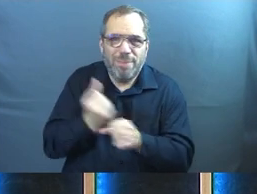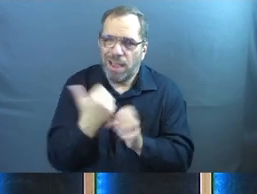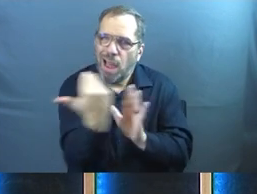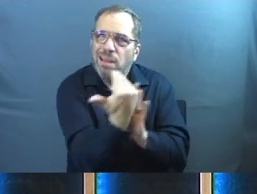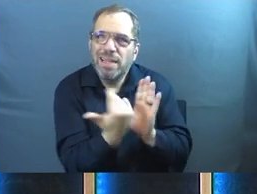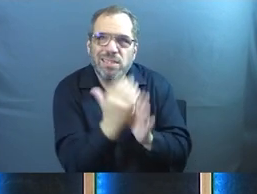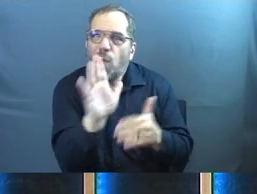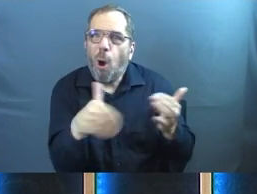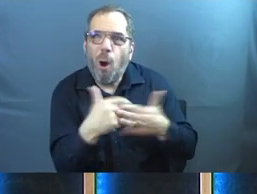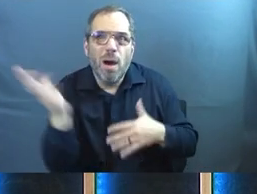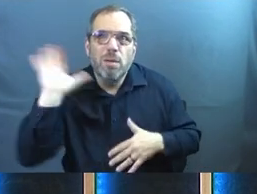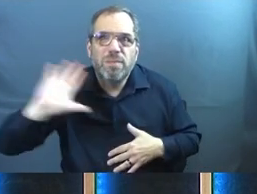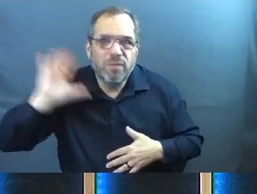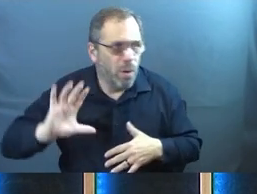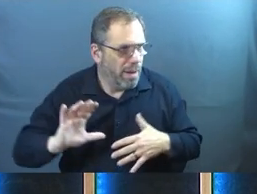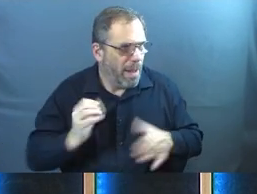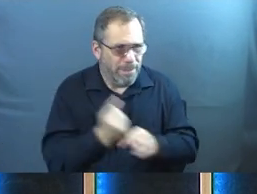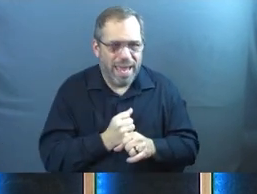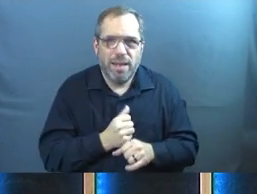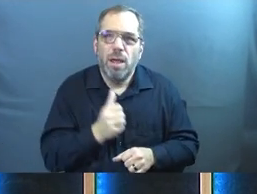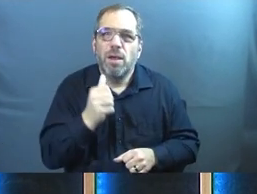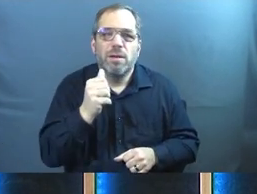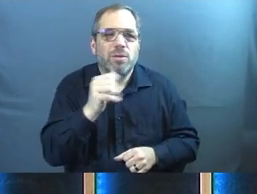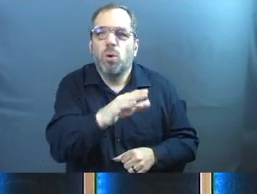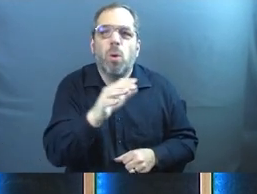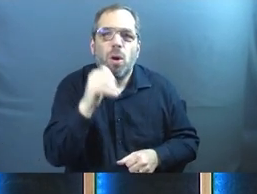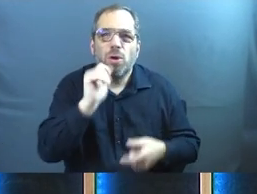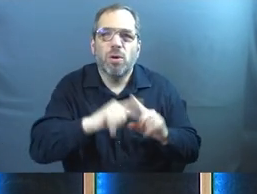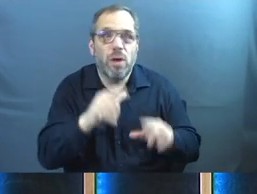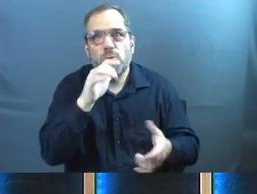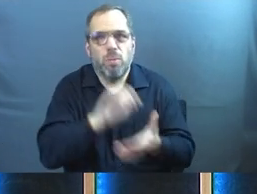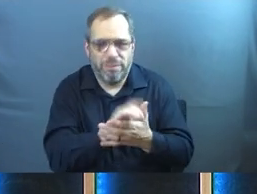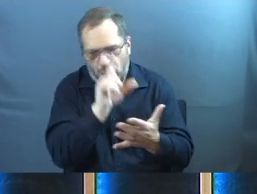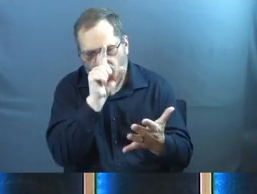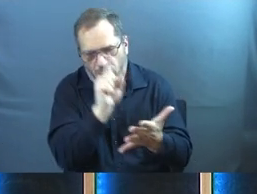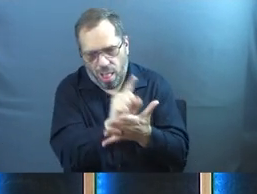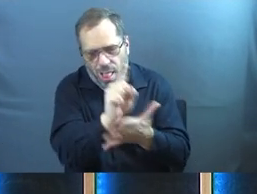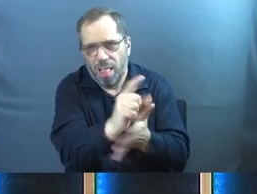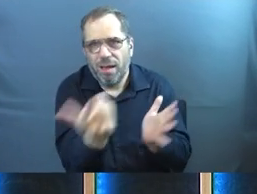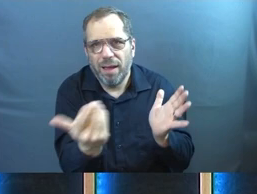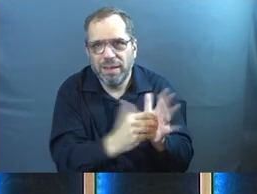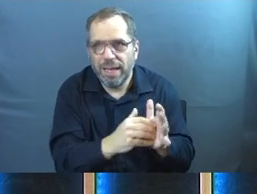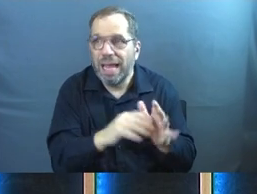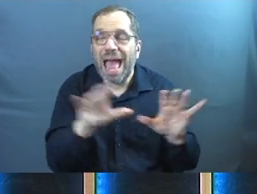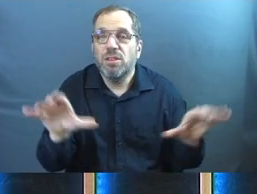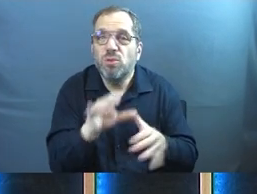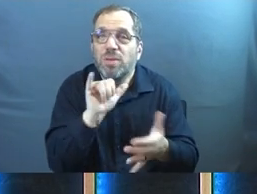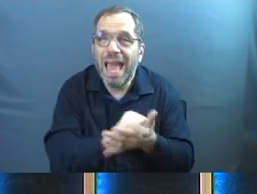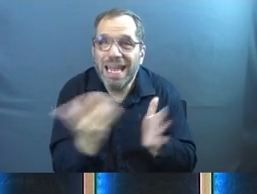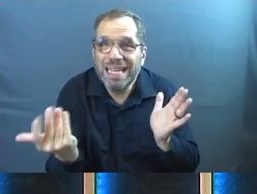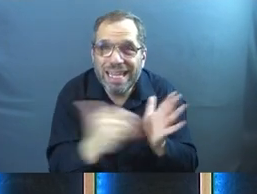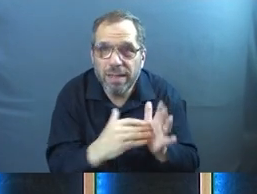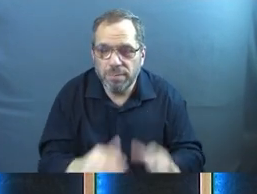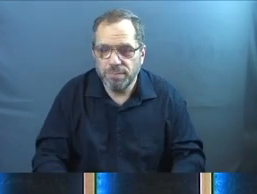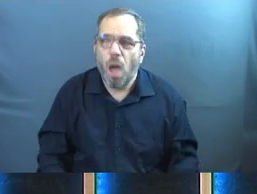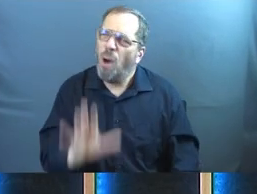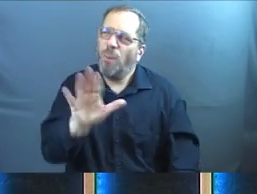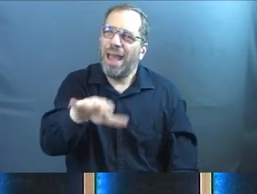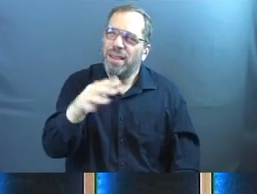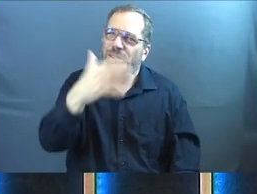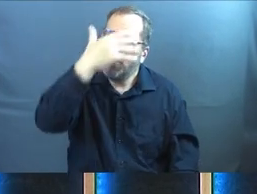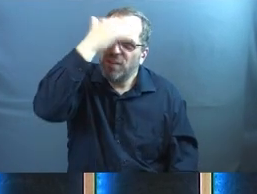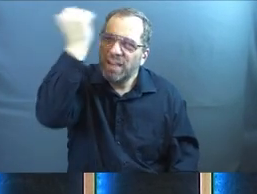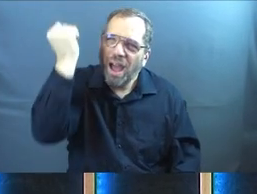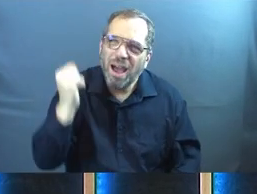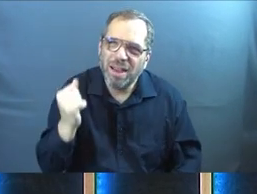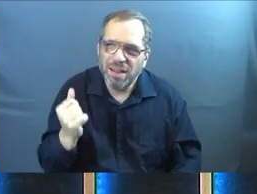make a list of all the stuff that made her fall in love with you. And do those things again. Because you